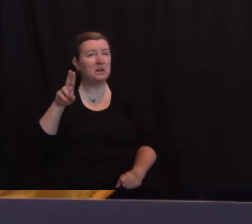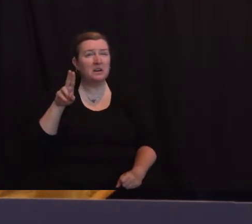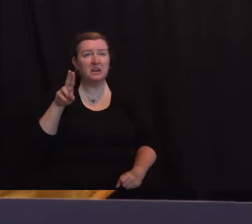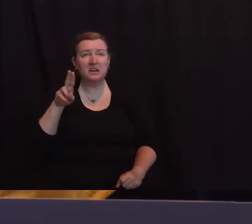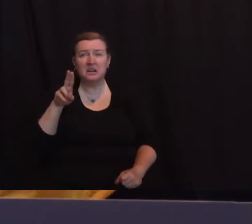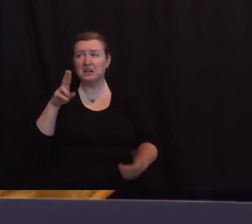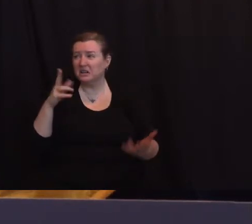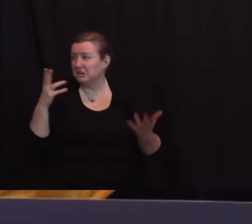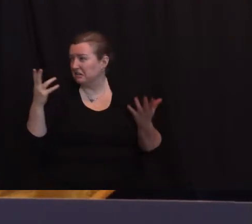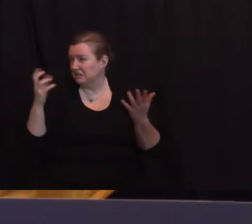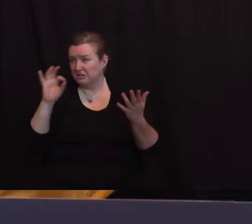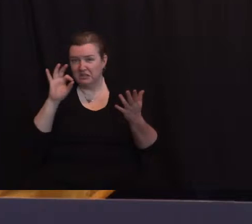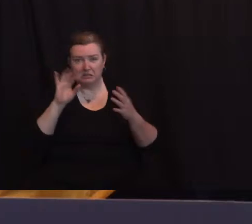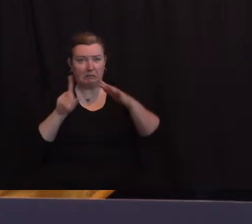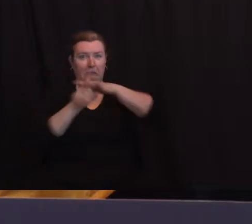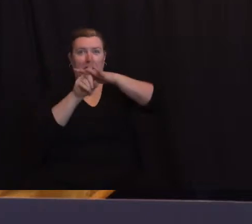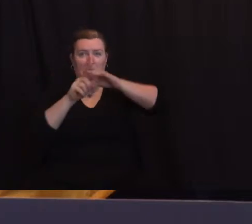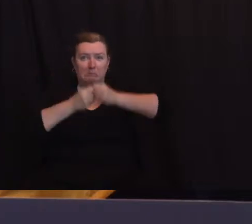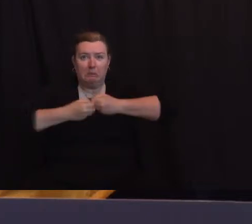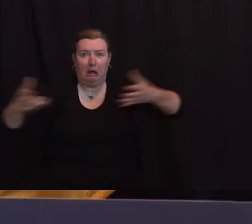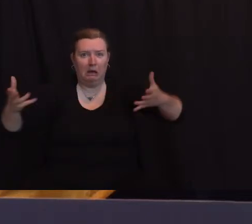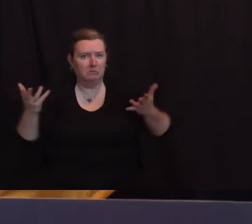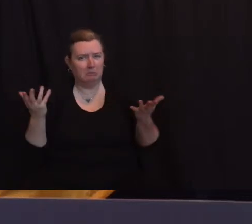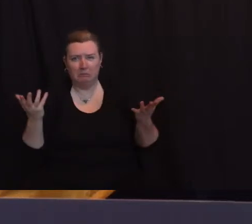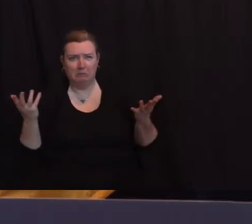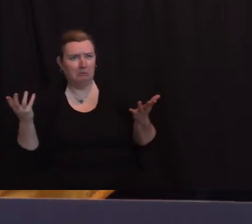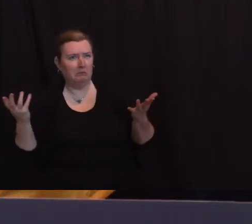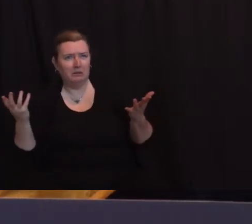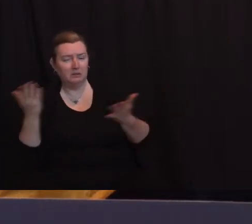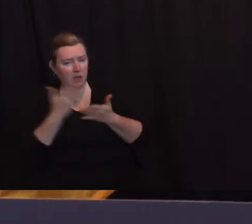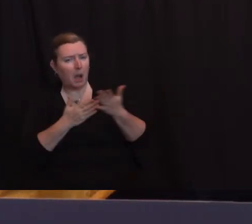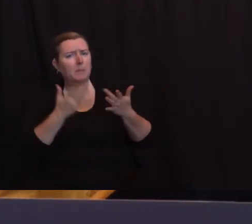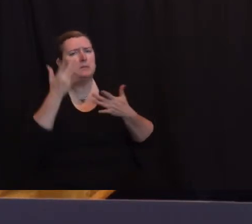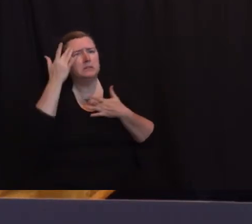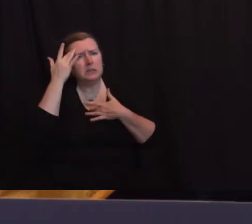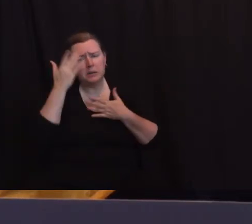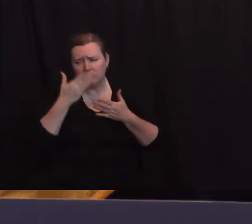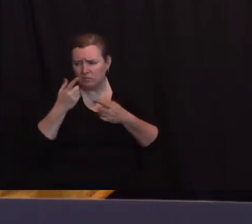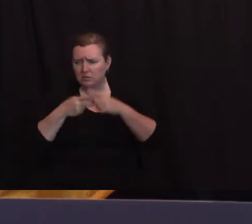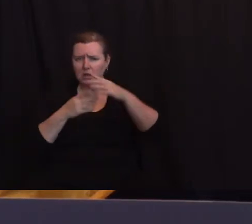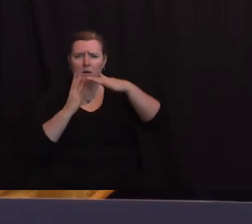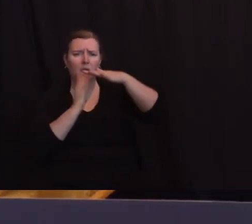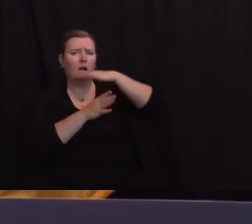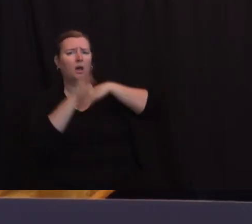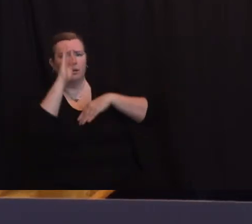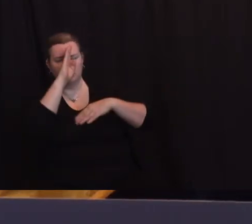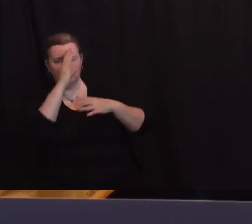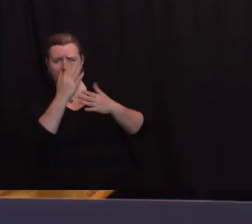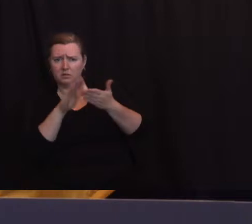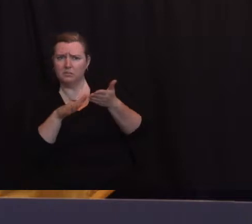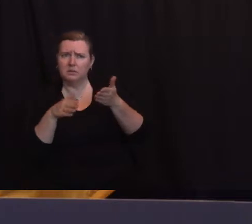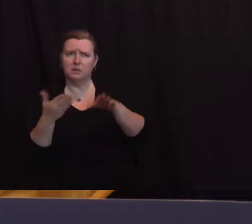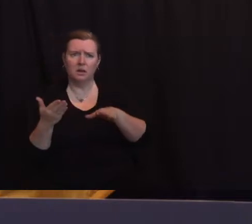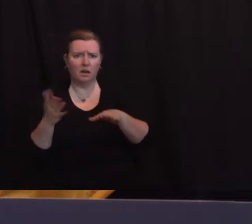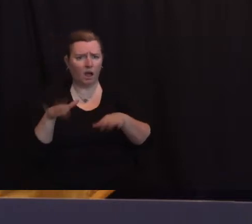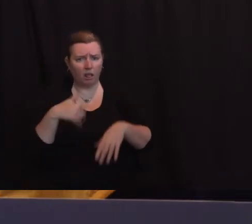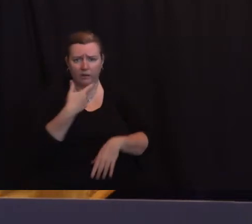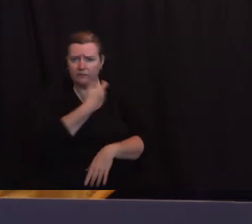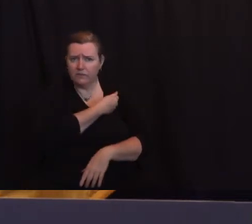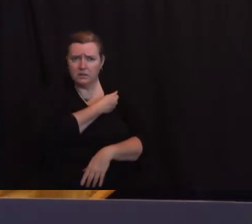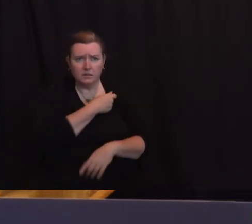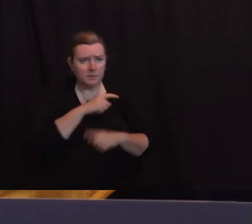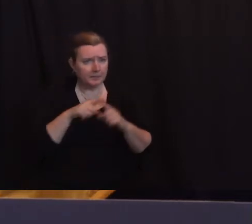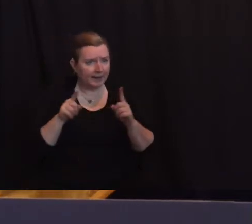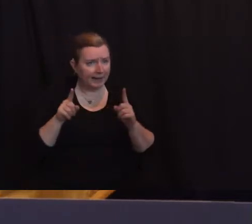fact that the folks who are overwhelmingly, sadly getting sick, hospitalized, and sadly dying are folks who are unvaccinated. The data